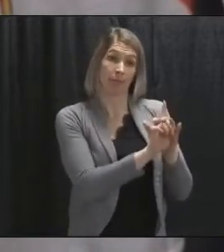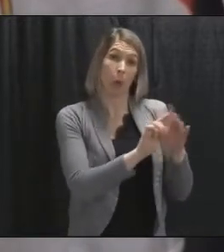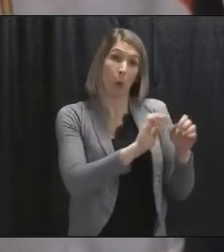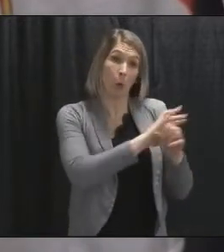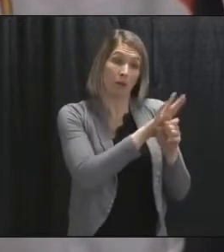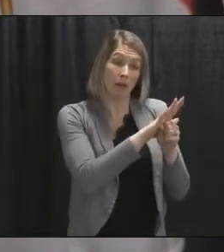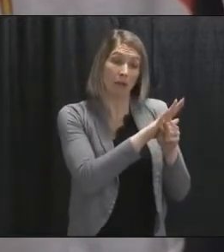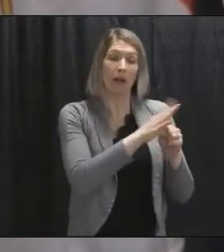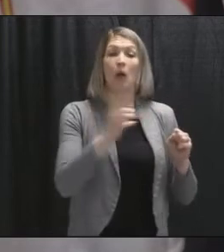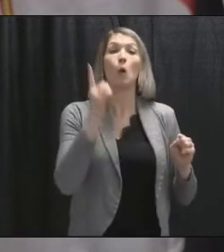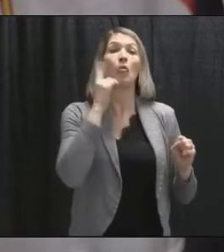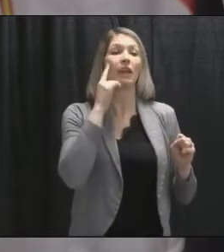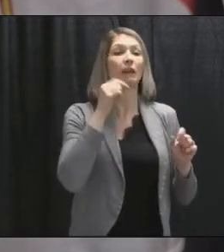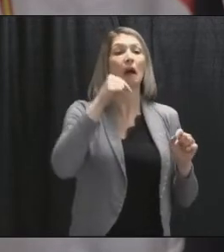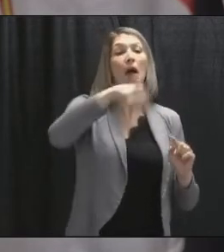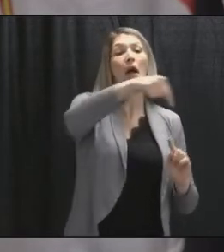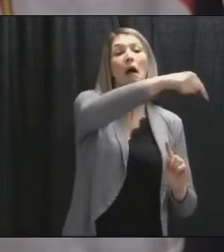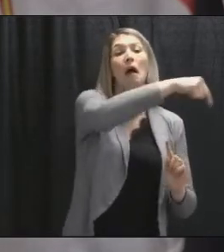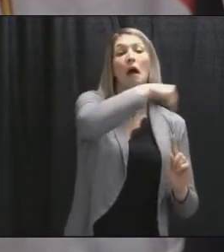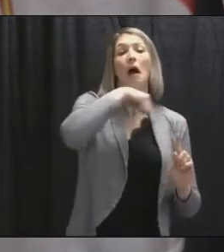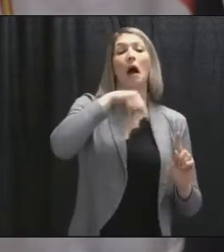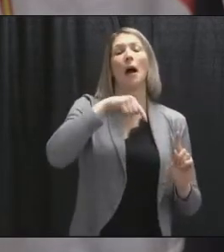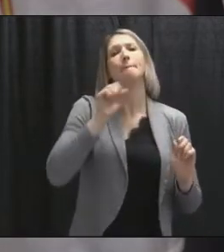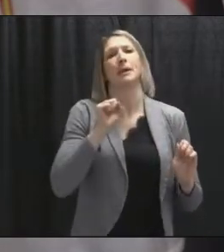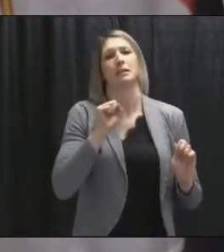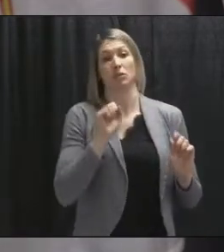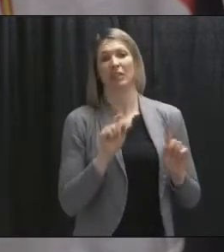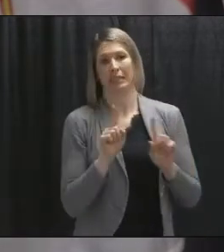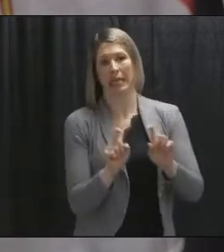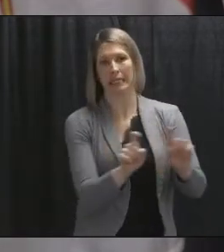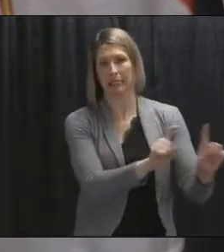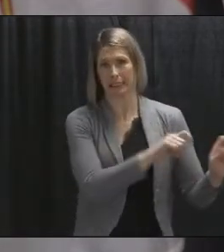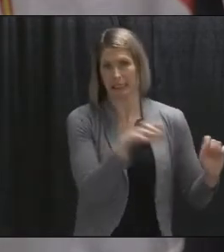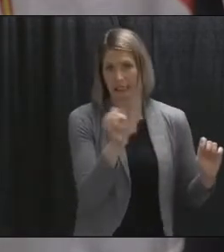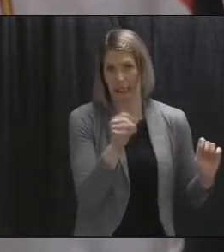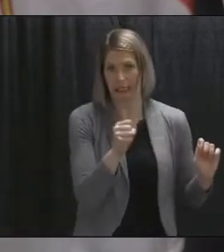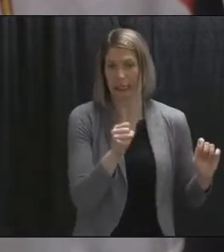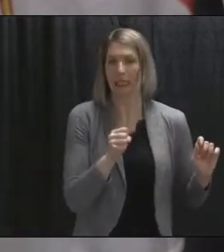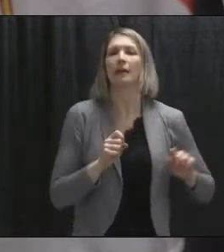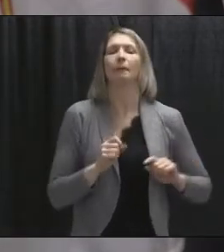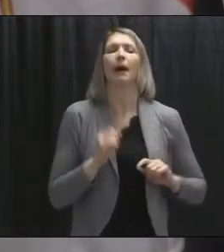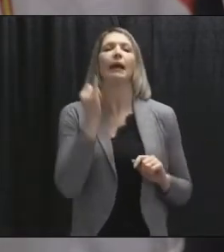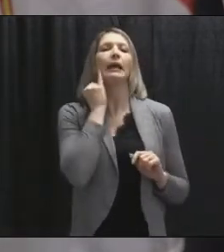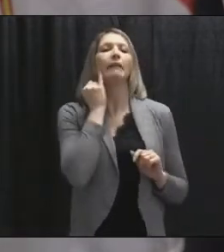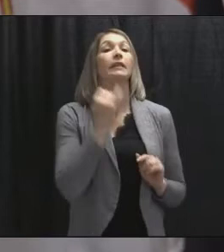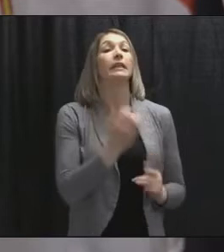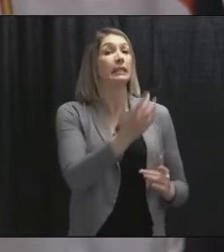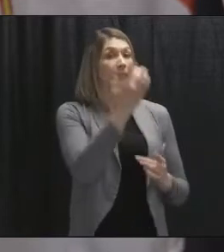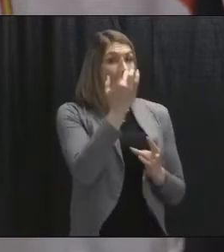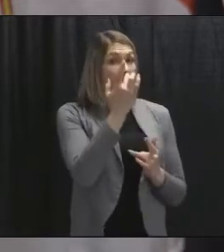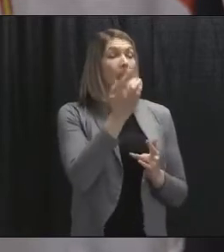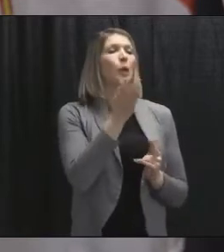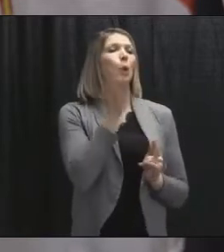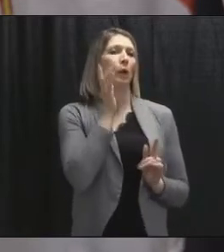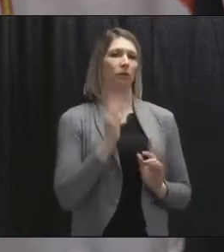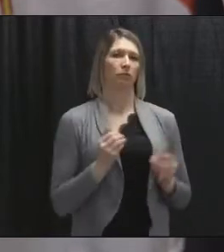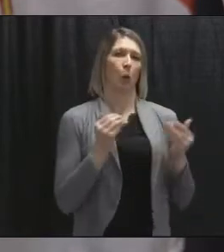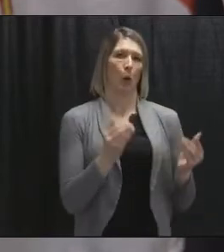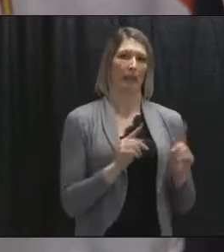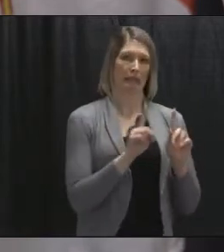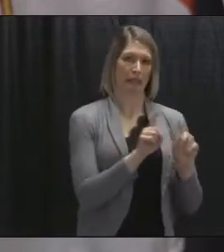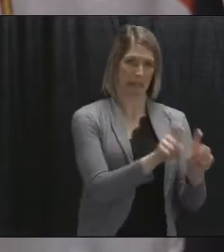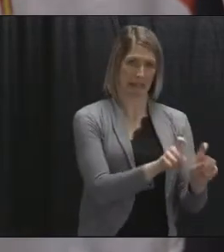have symptoms, and in that situation it may happen, but generally testing will happen for symptomatic people only. Could